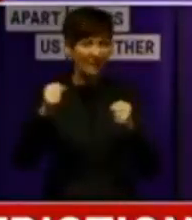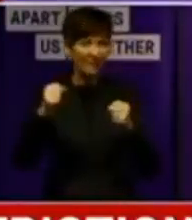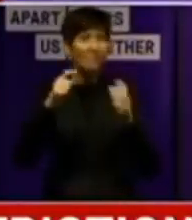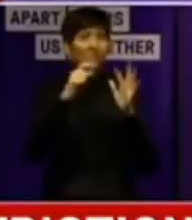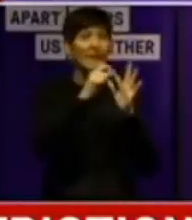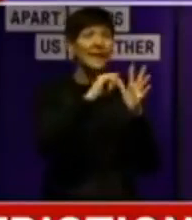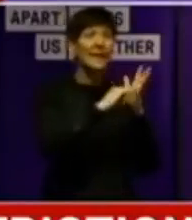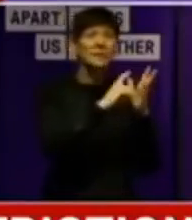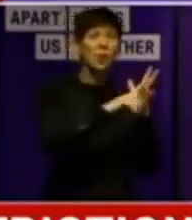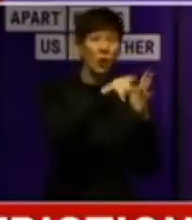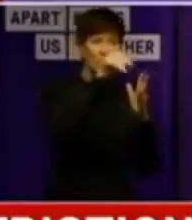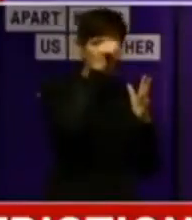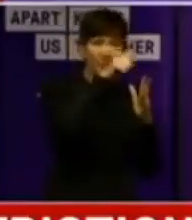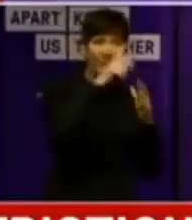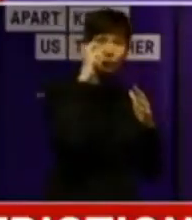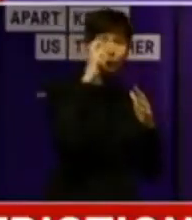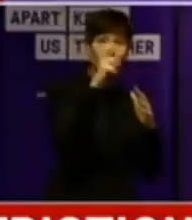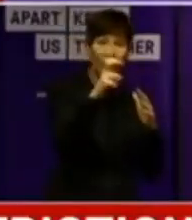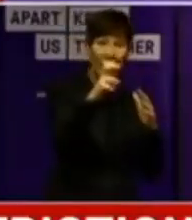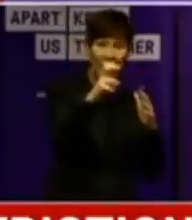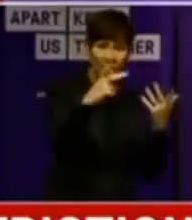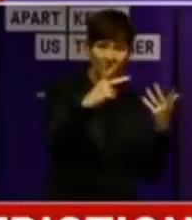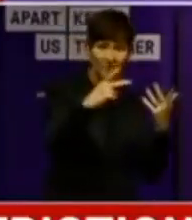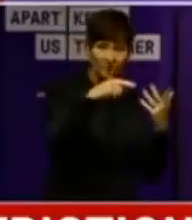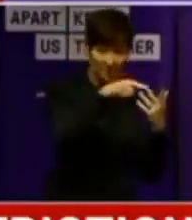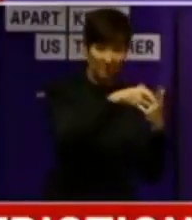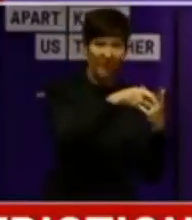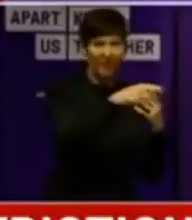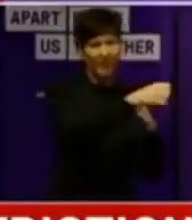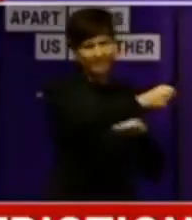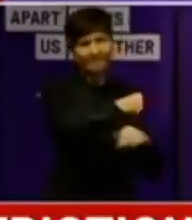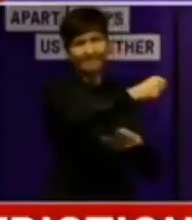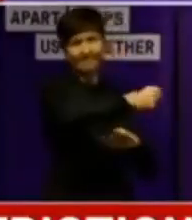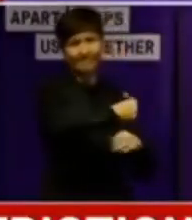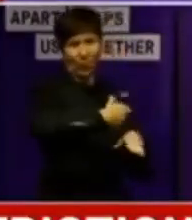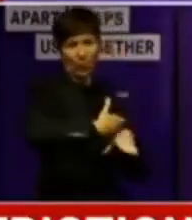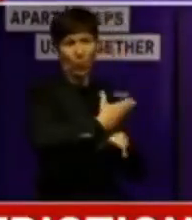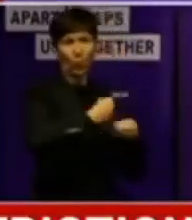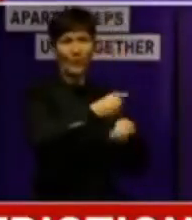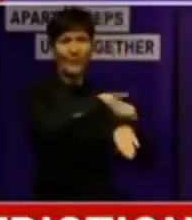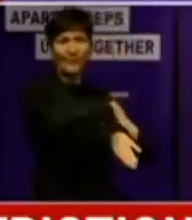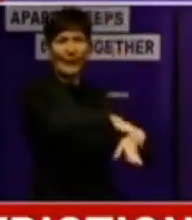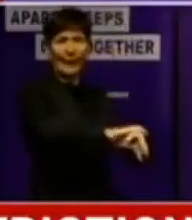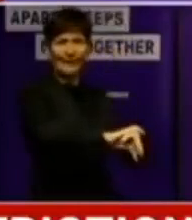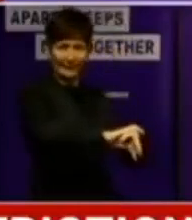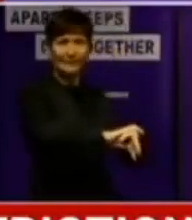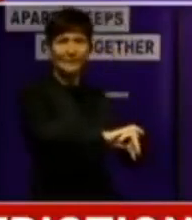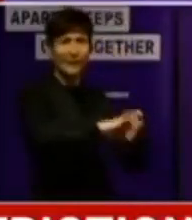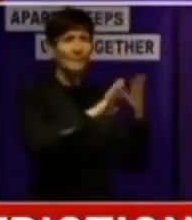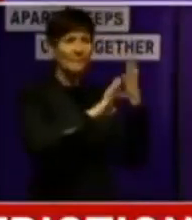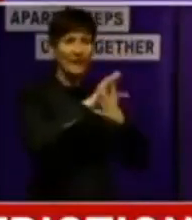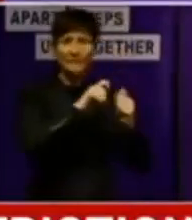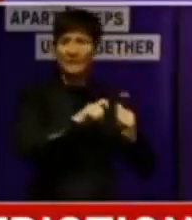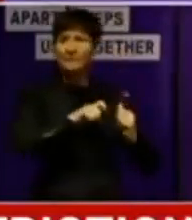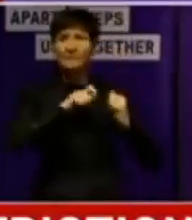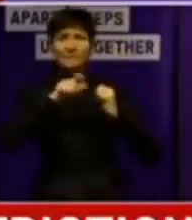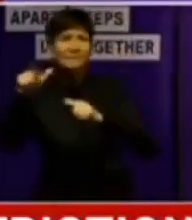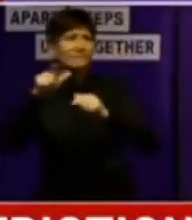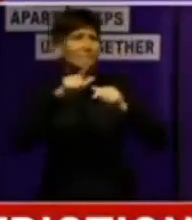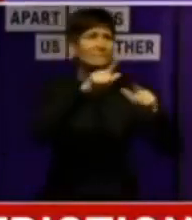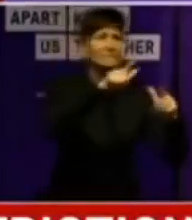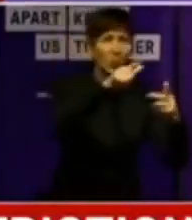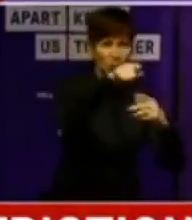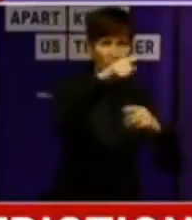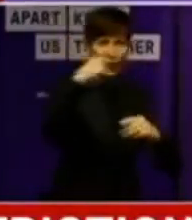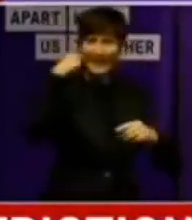police officers from transit who are out there every day, and they're making sure that there's public assurance, they're checking who should be